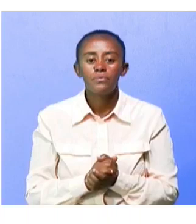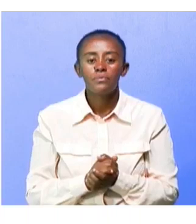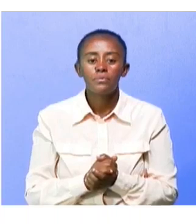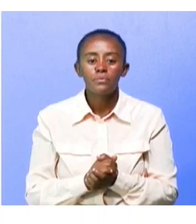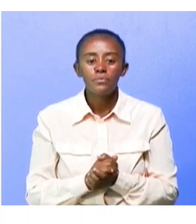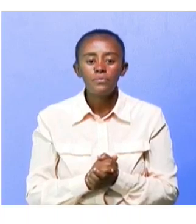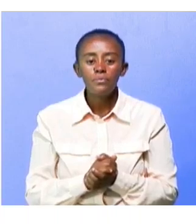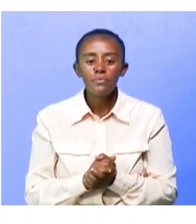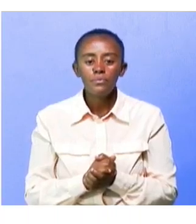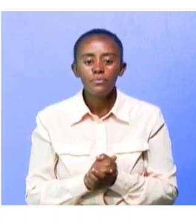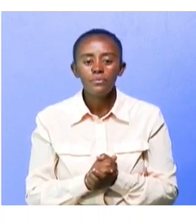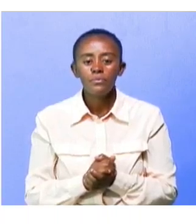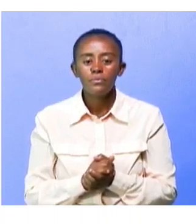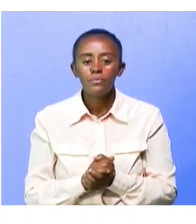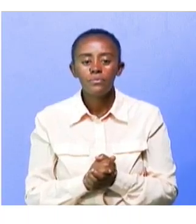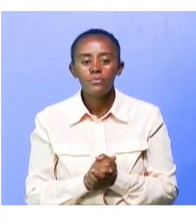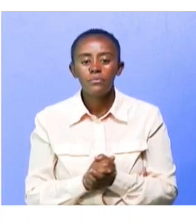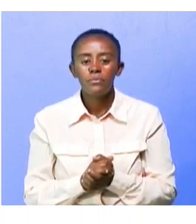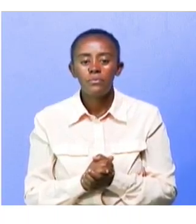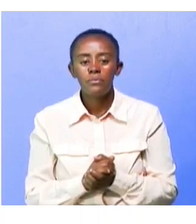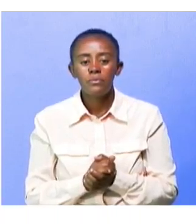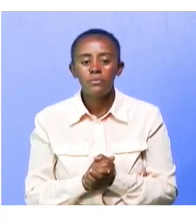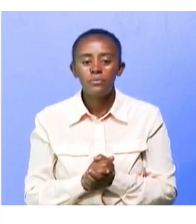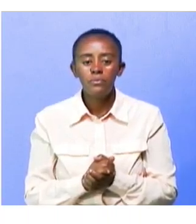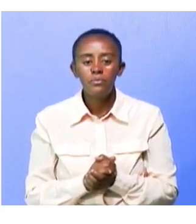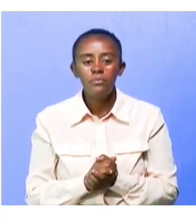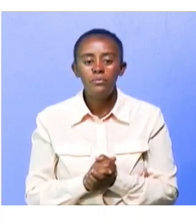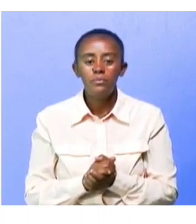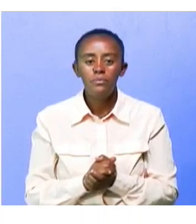The right teachers